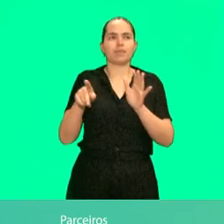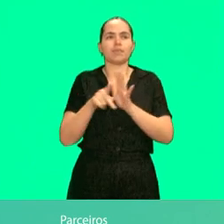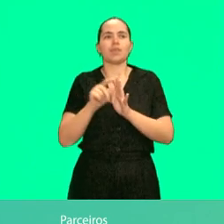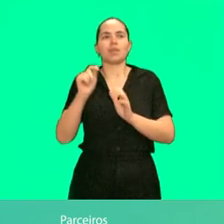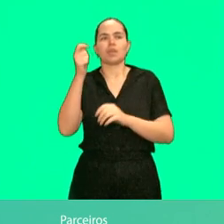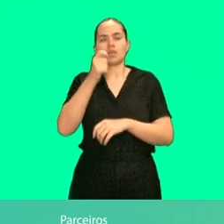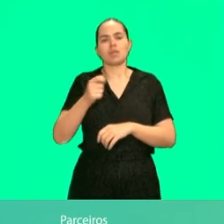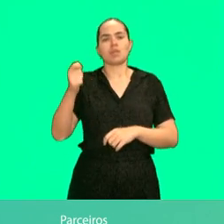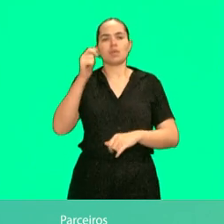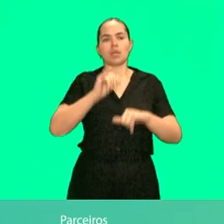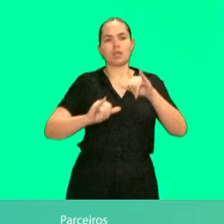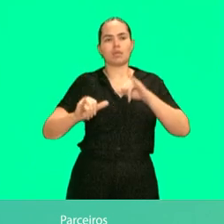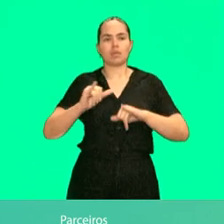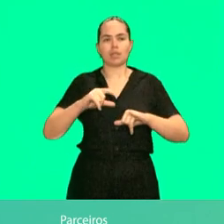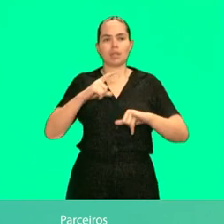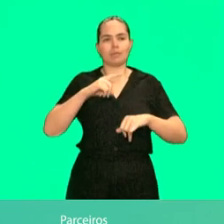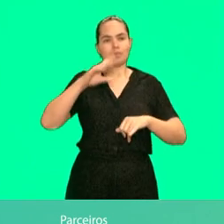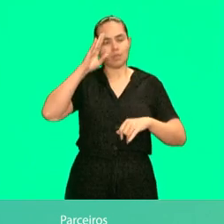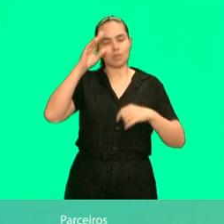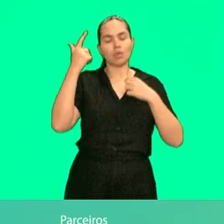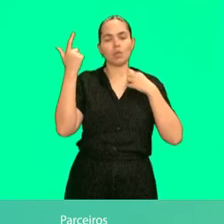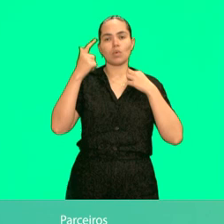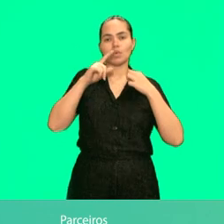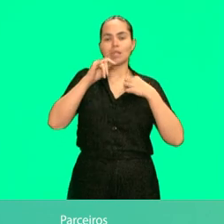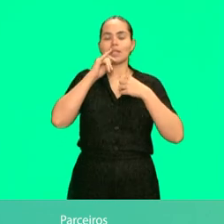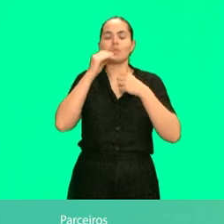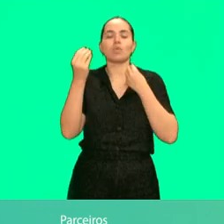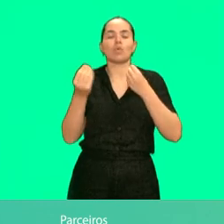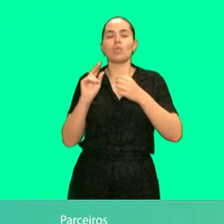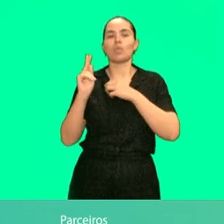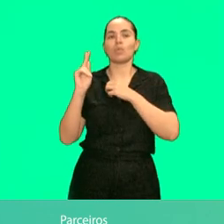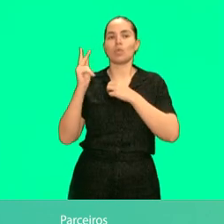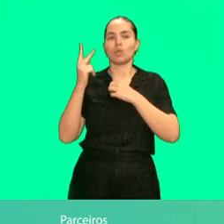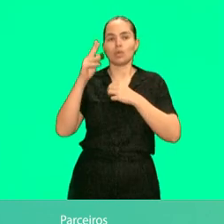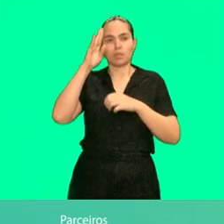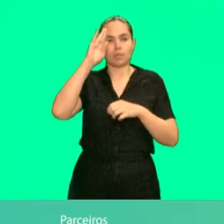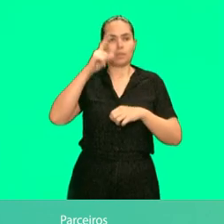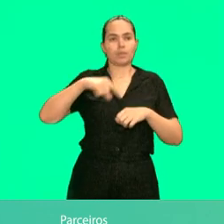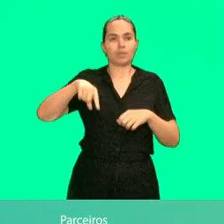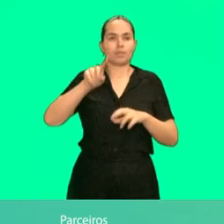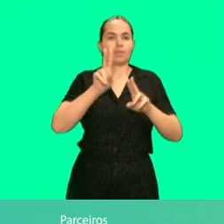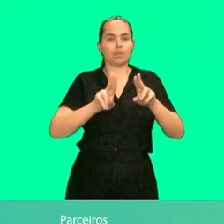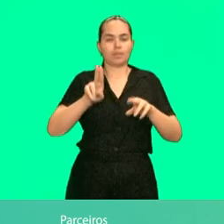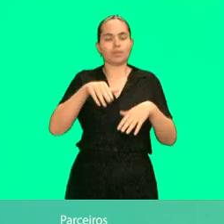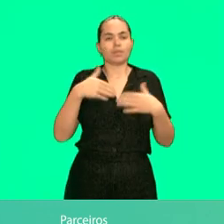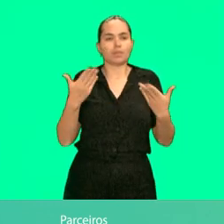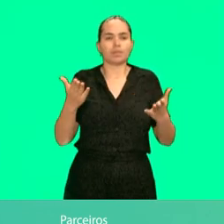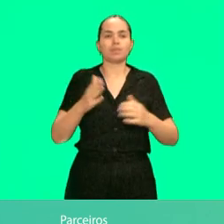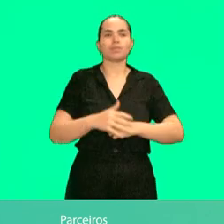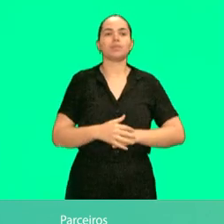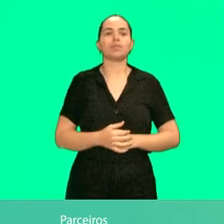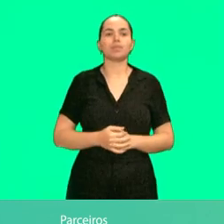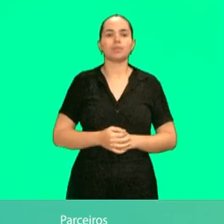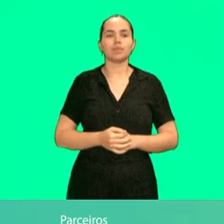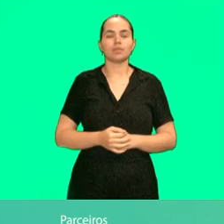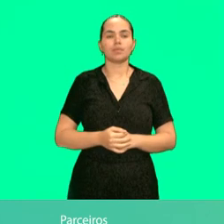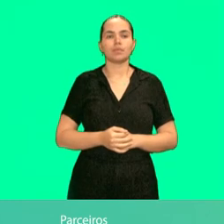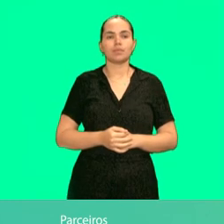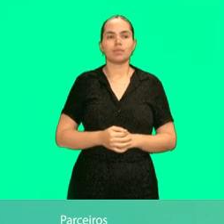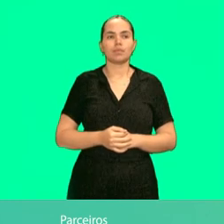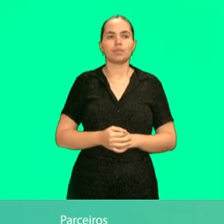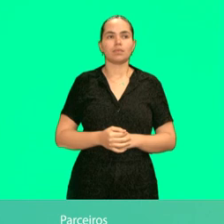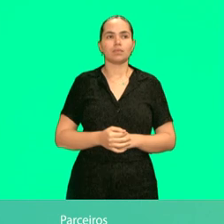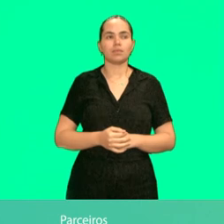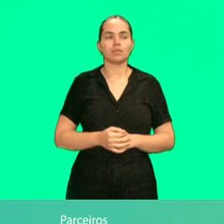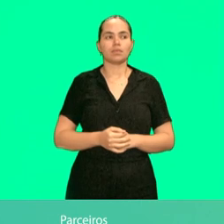for different outcomes. And here, together with ABIQUIM, the Brazilian Association of Chemists, we've